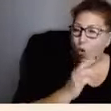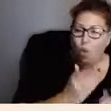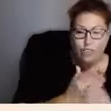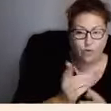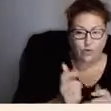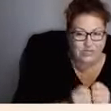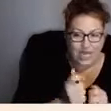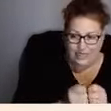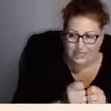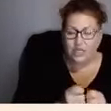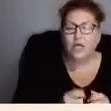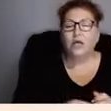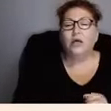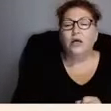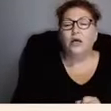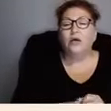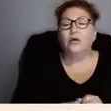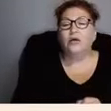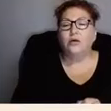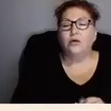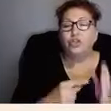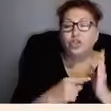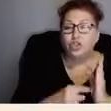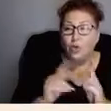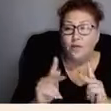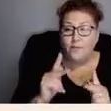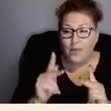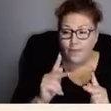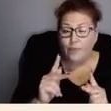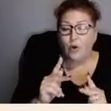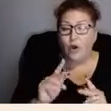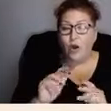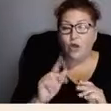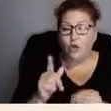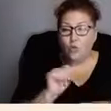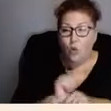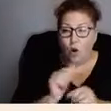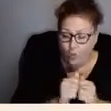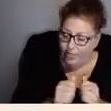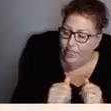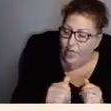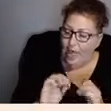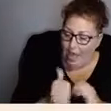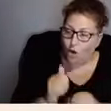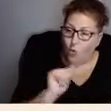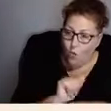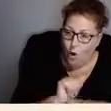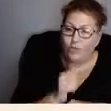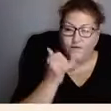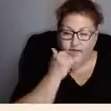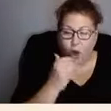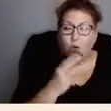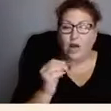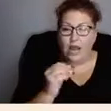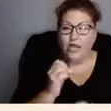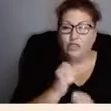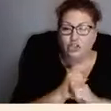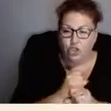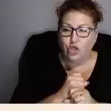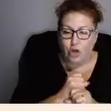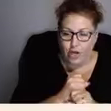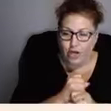the individuals that you work with how to properly use the phone, as well as the security measures that can be used to protect their privacy and